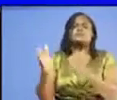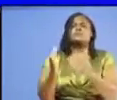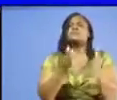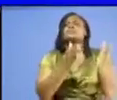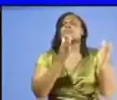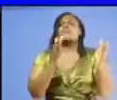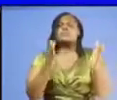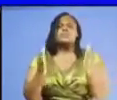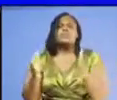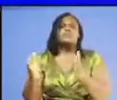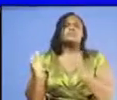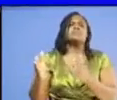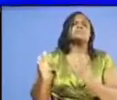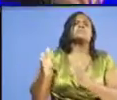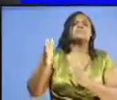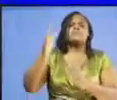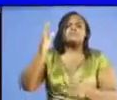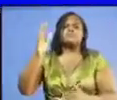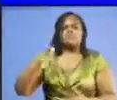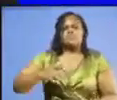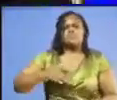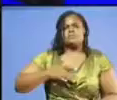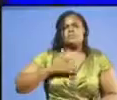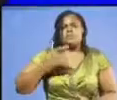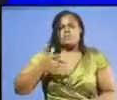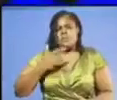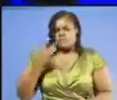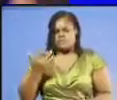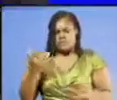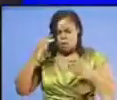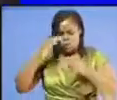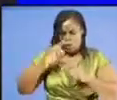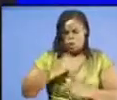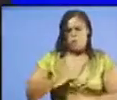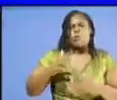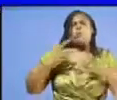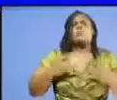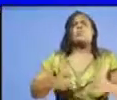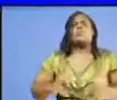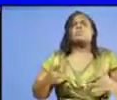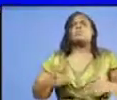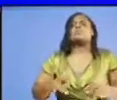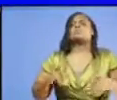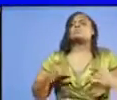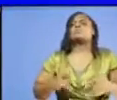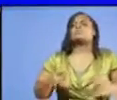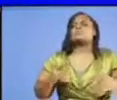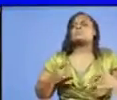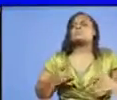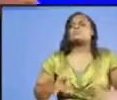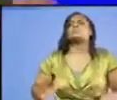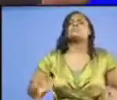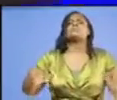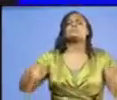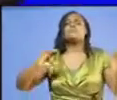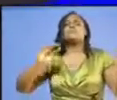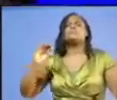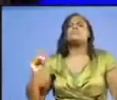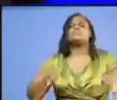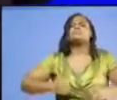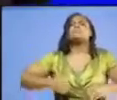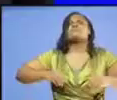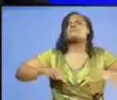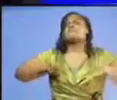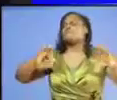year with faith and hope in the living God. You've come this far